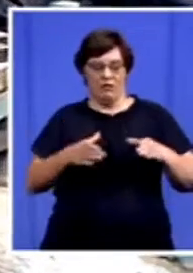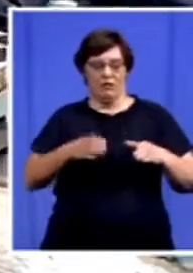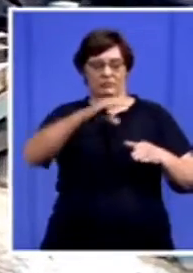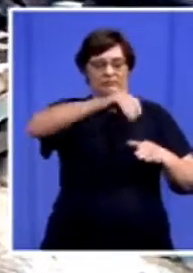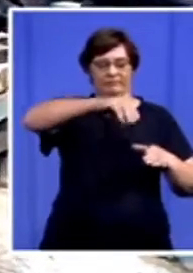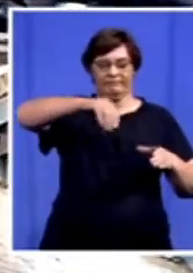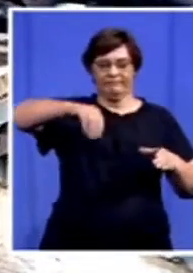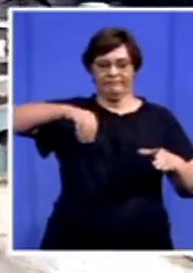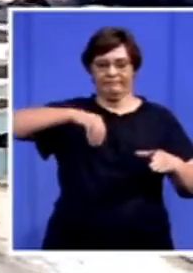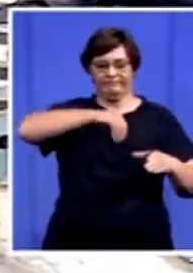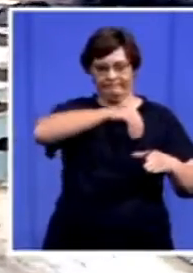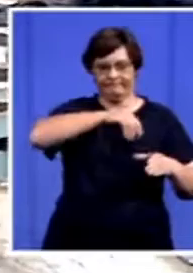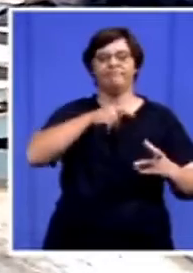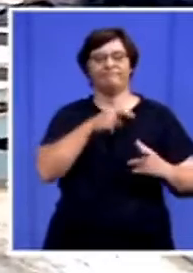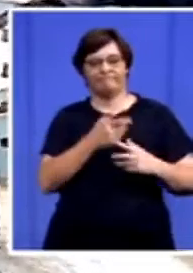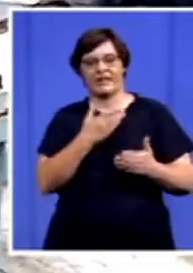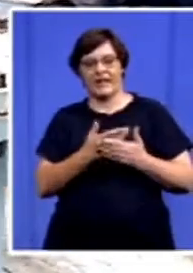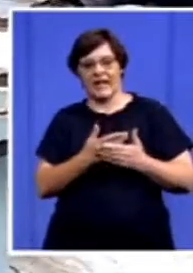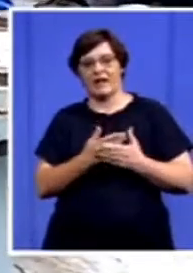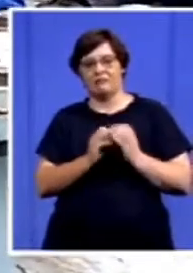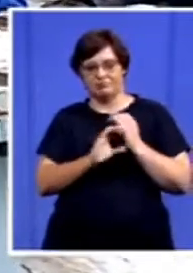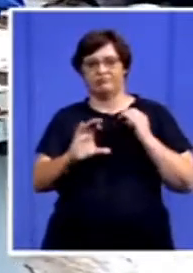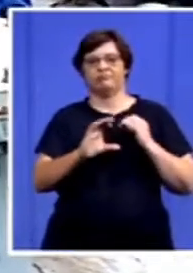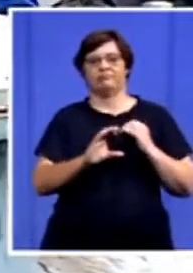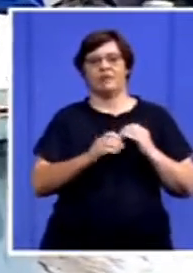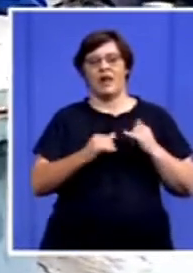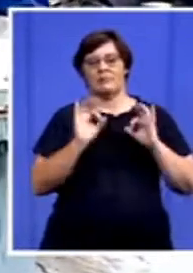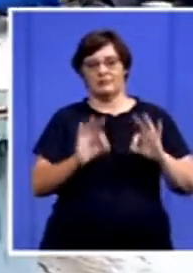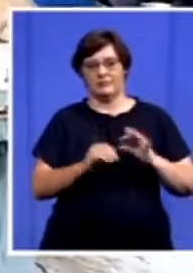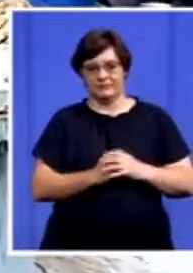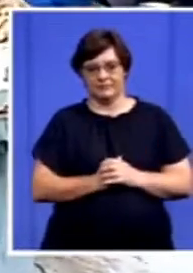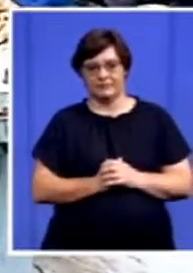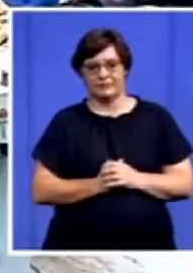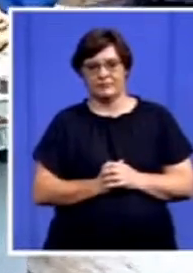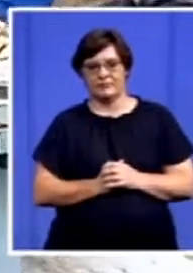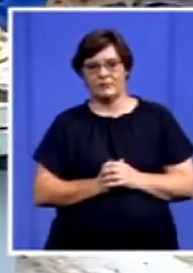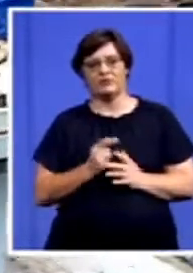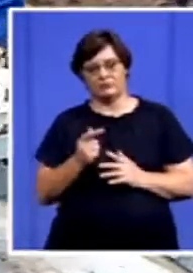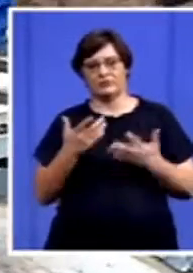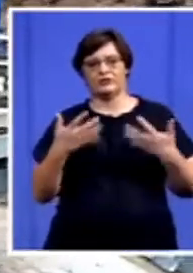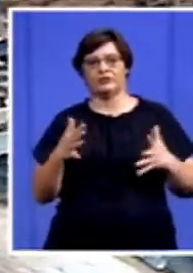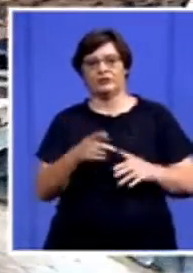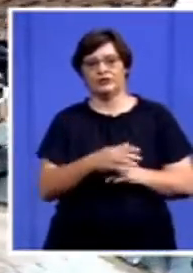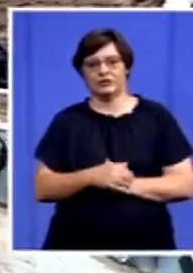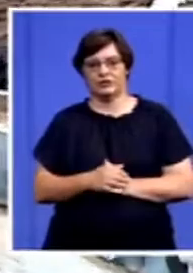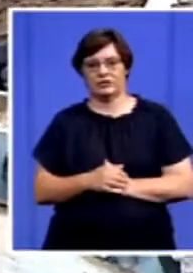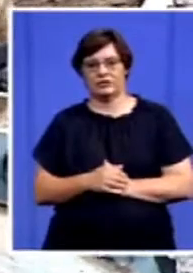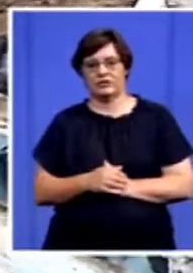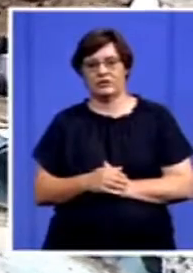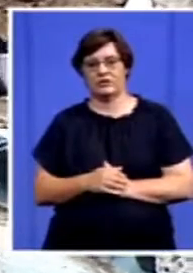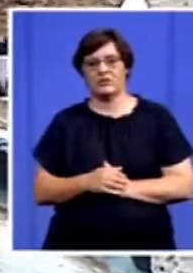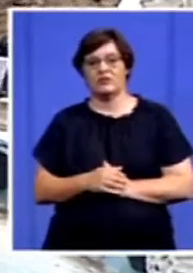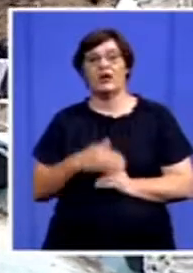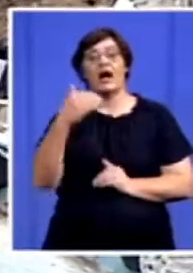the line. So this portion is completed. What is now outstanding is the other